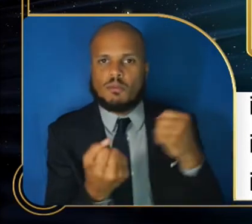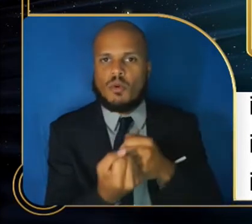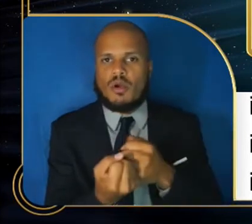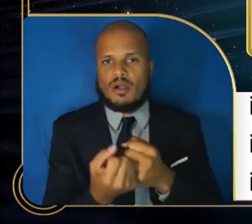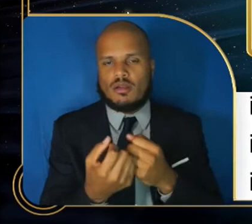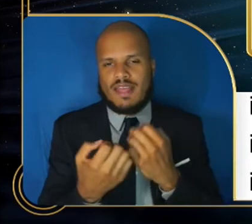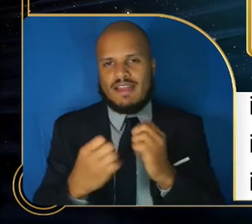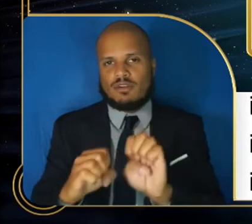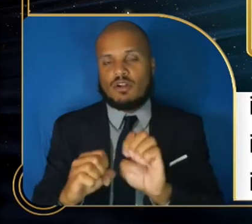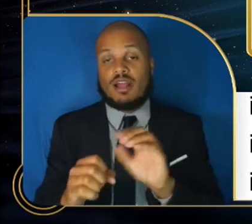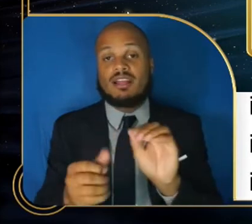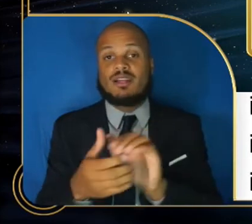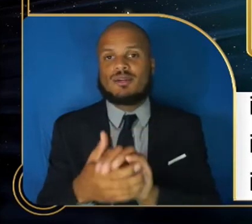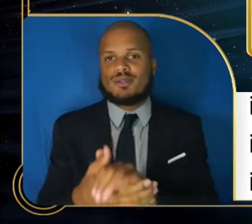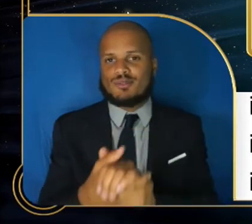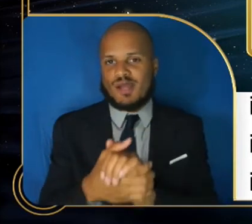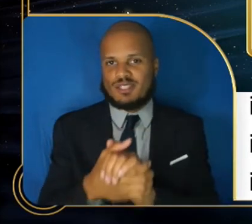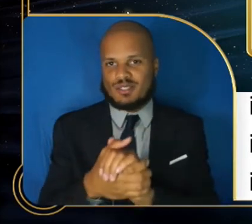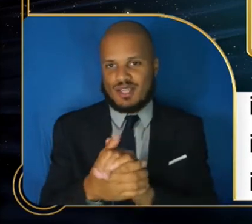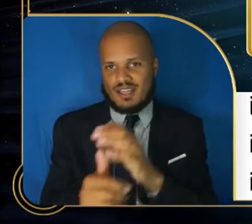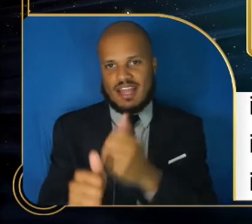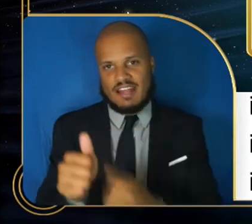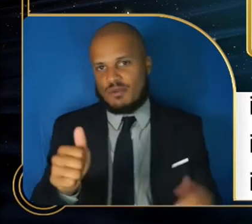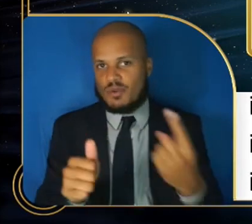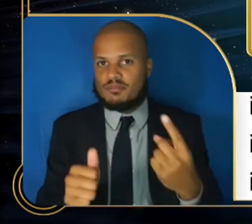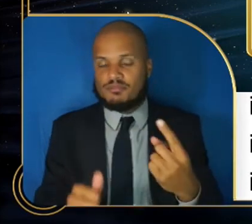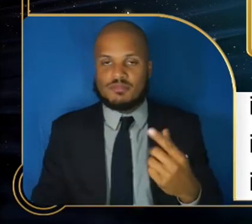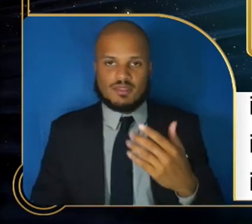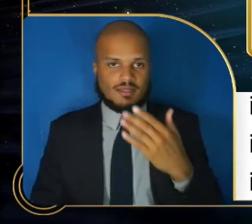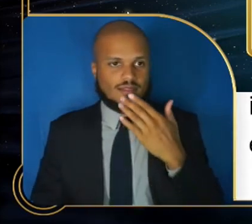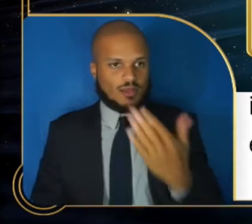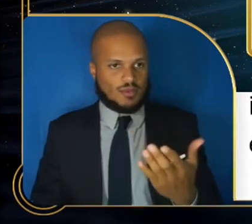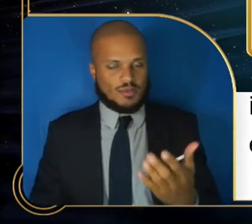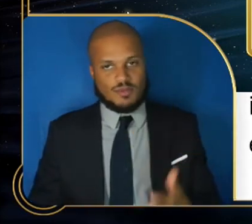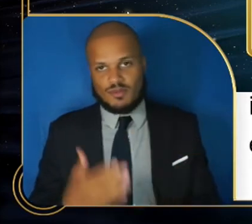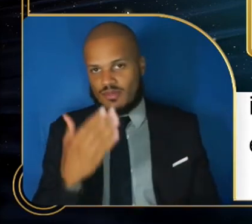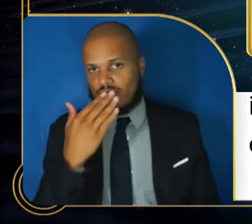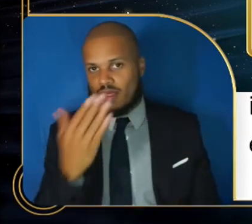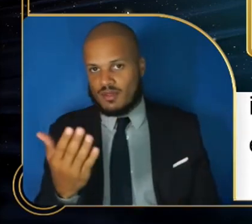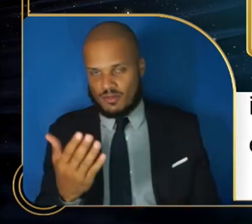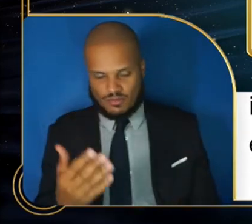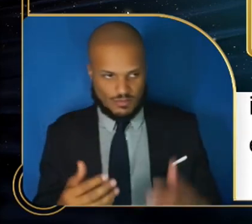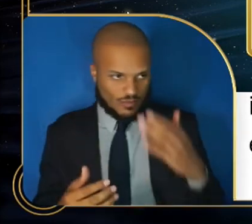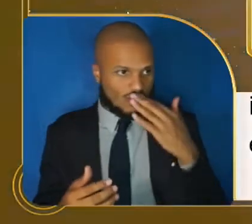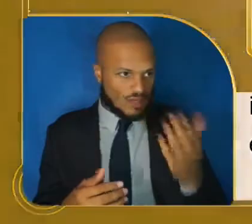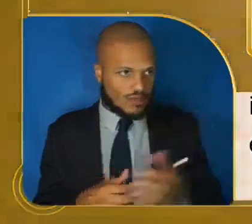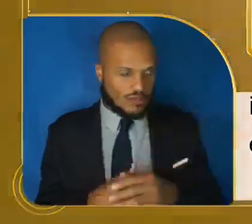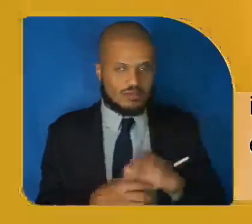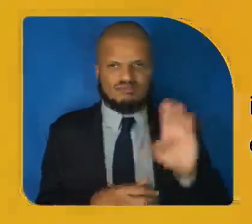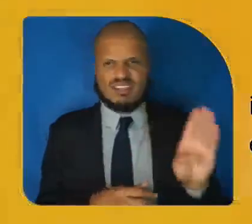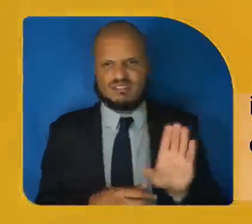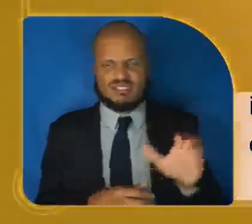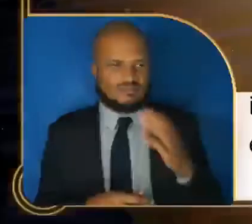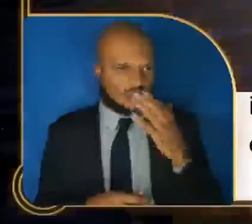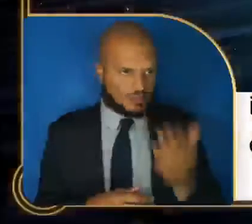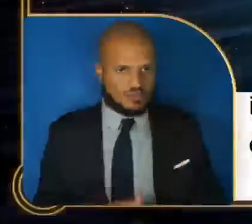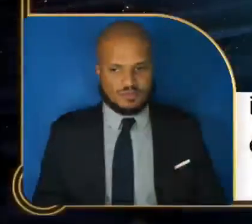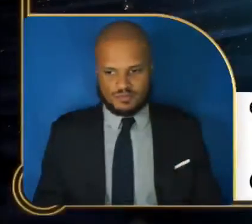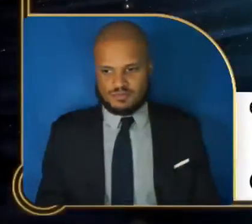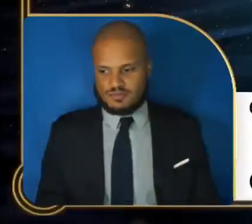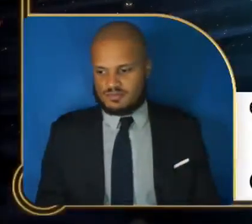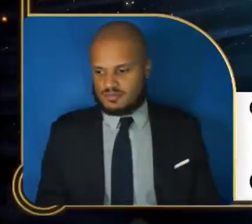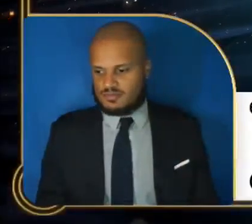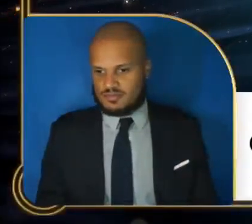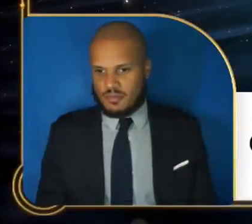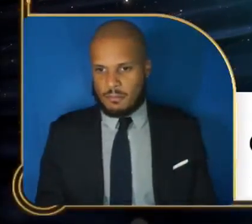and congratulate everyone. Thank you, thank you, thank you, Bazelon Center.